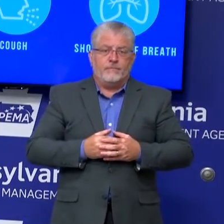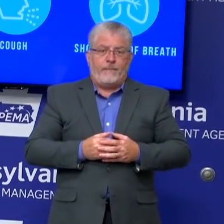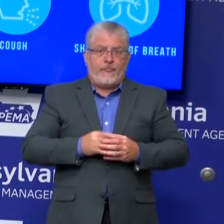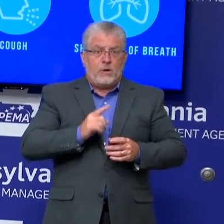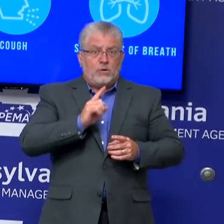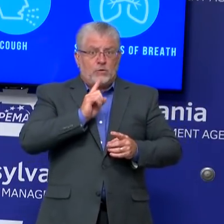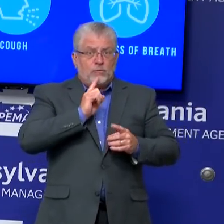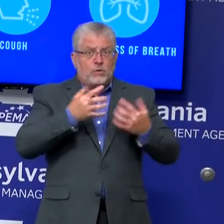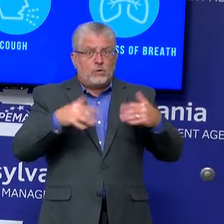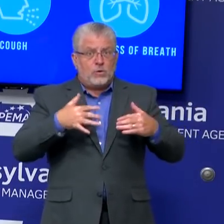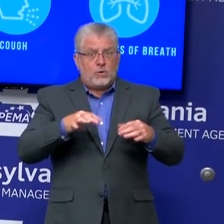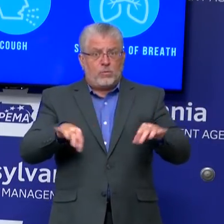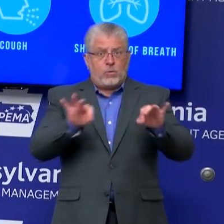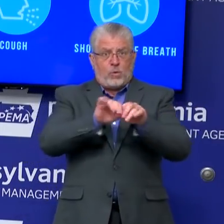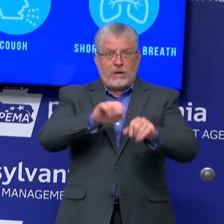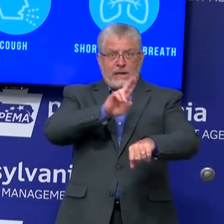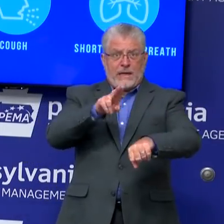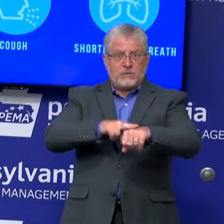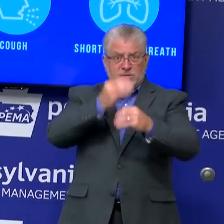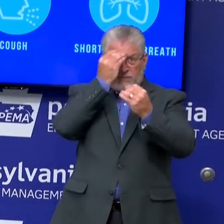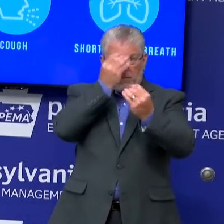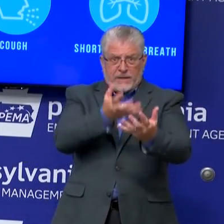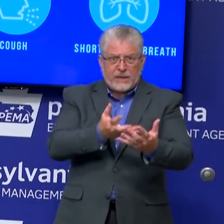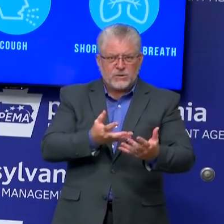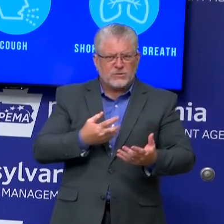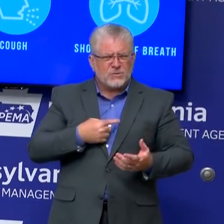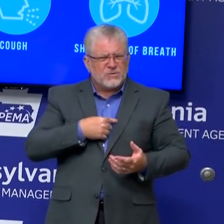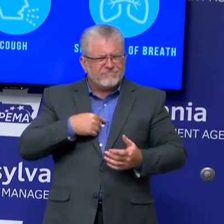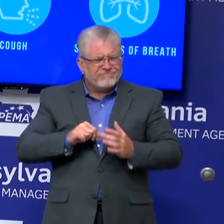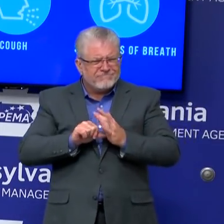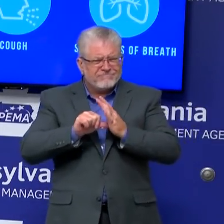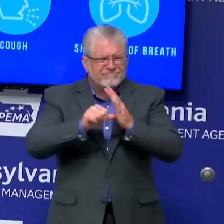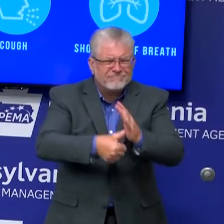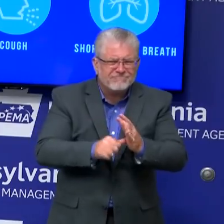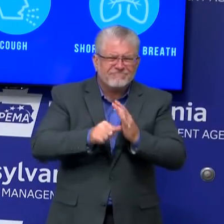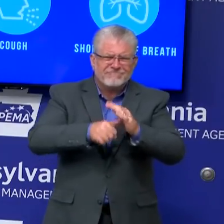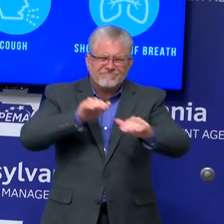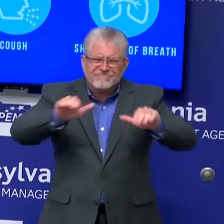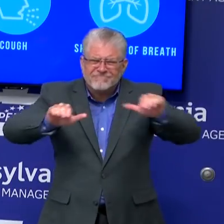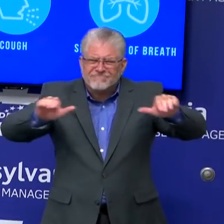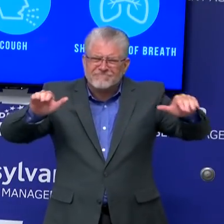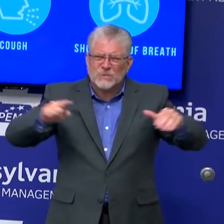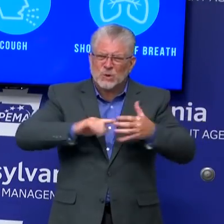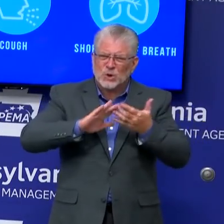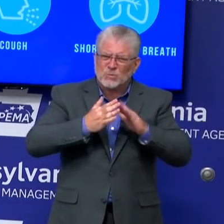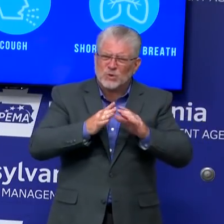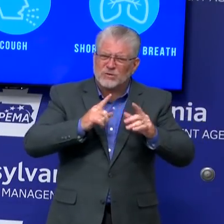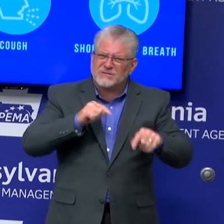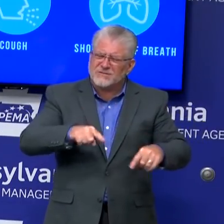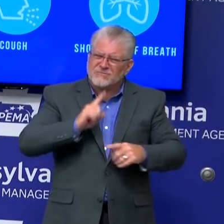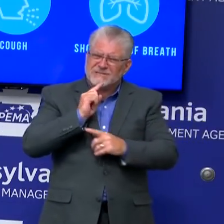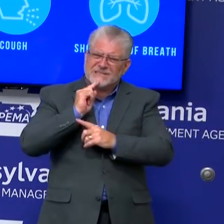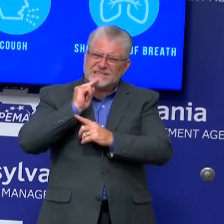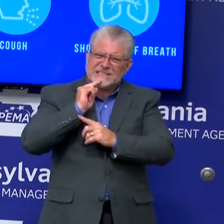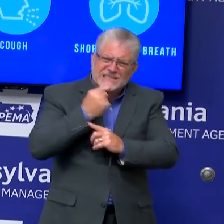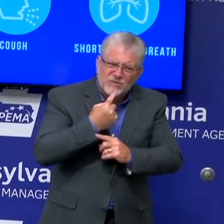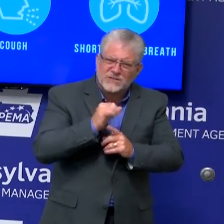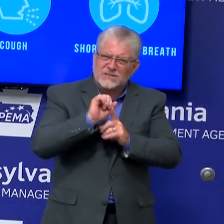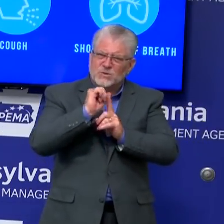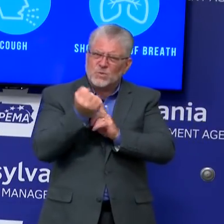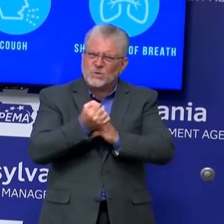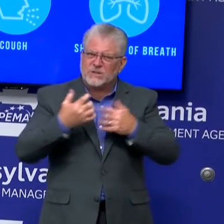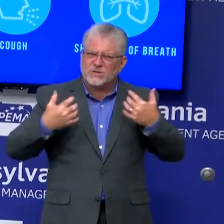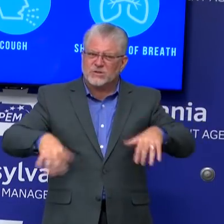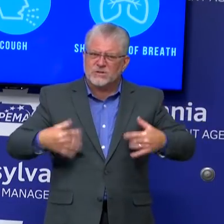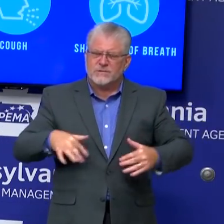data that really impressed upon our communities the magnitude of what was coming, it was also important,